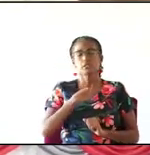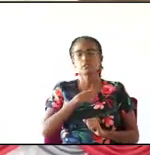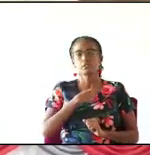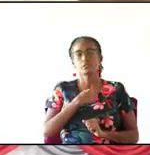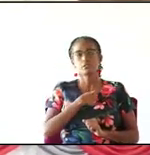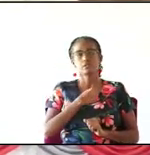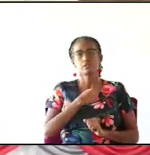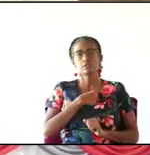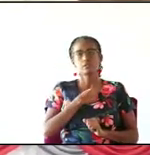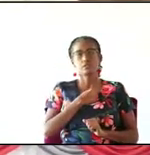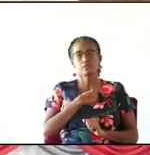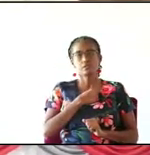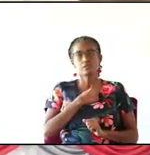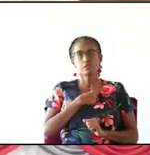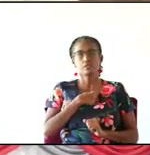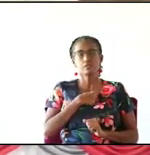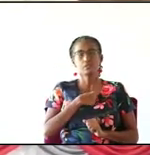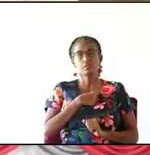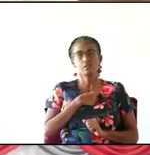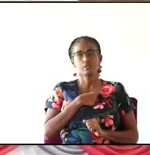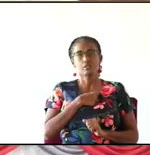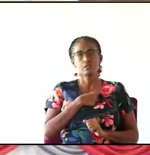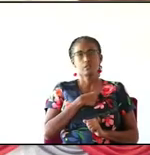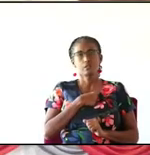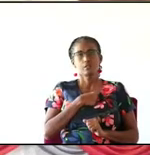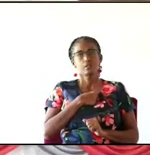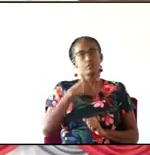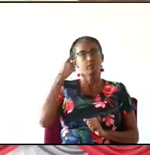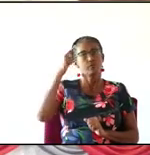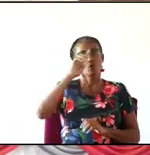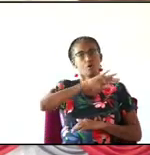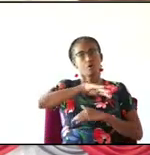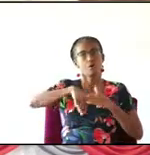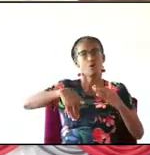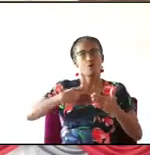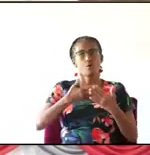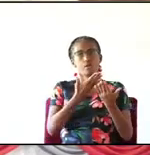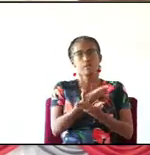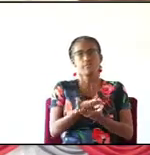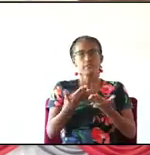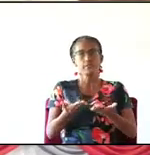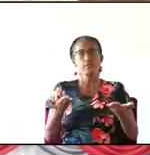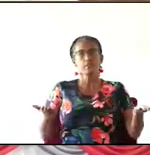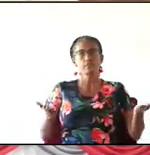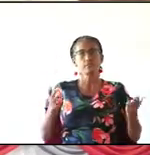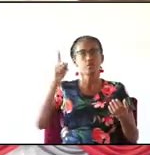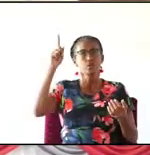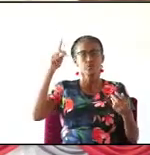Oh,